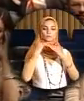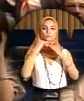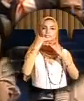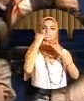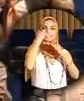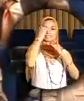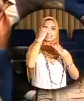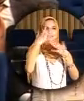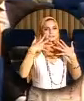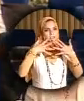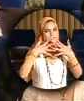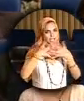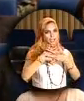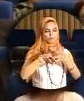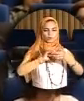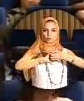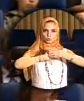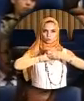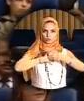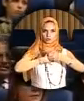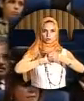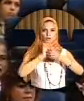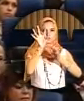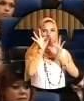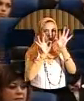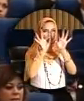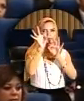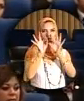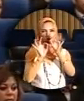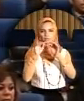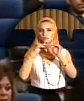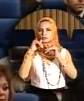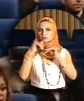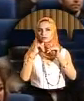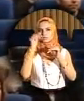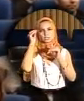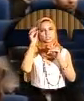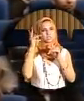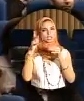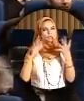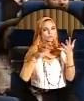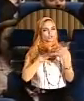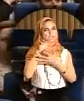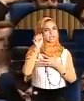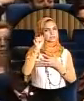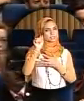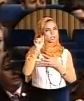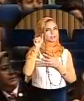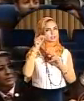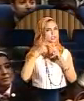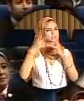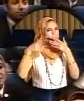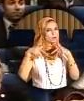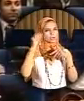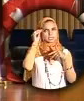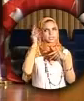find ways of removing these obstacles that face disabled persons, making ICTs more accessible, affordable, and